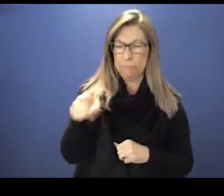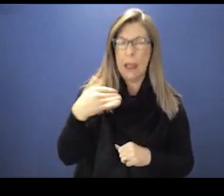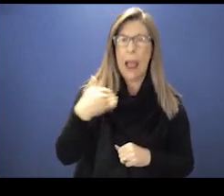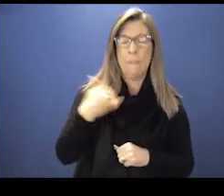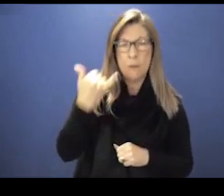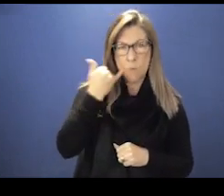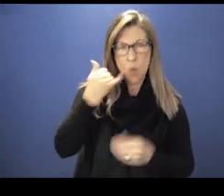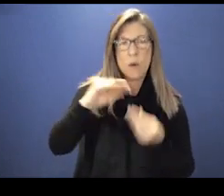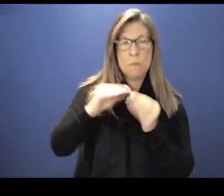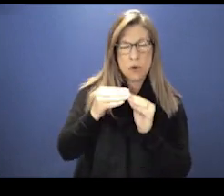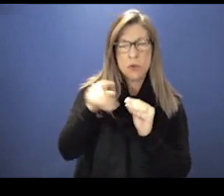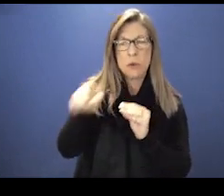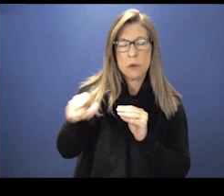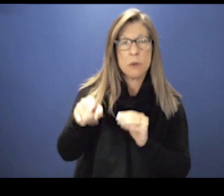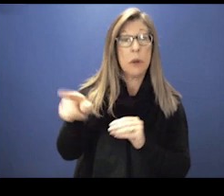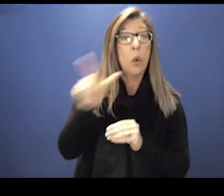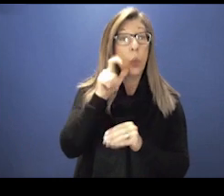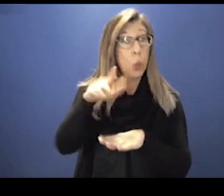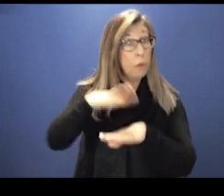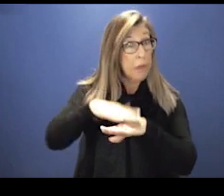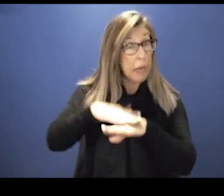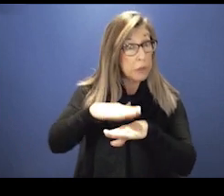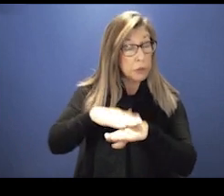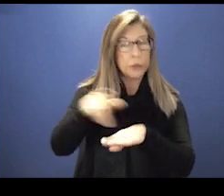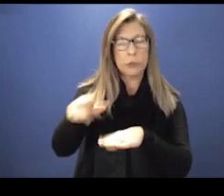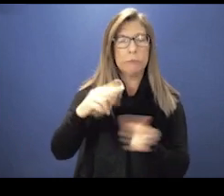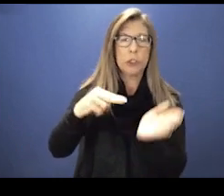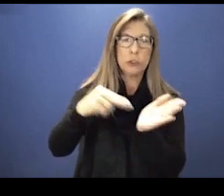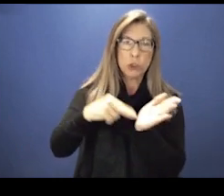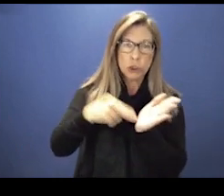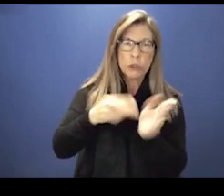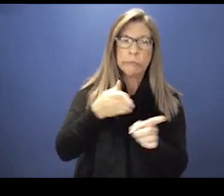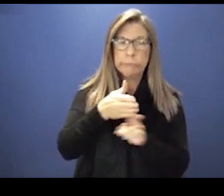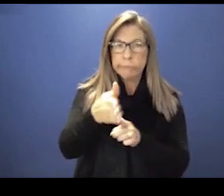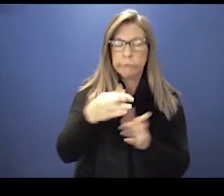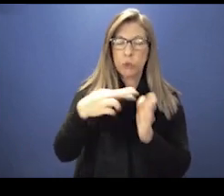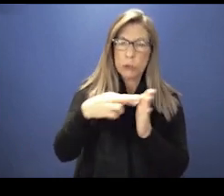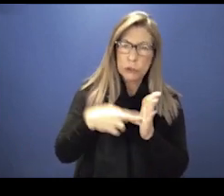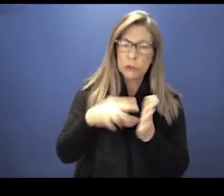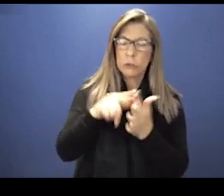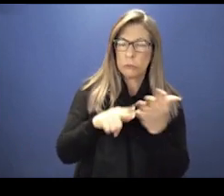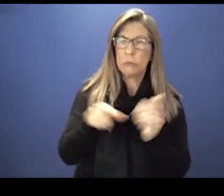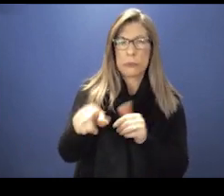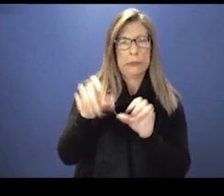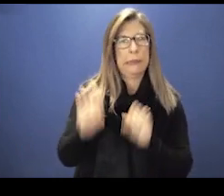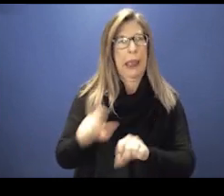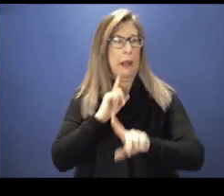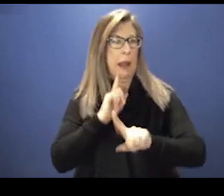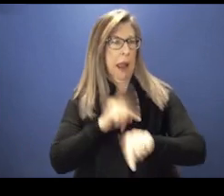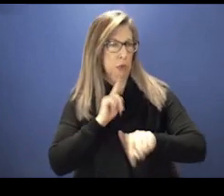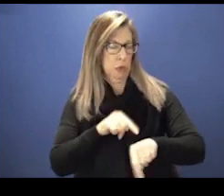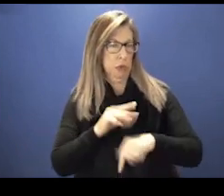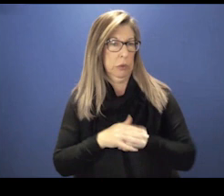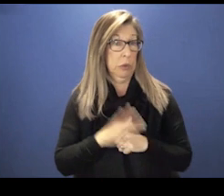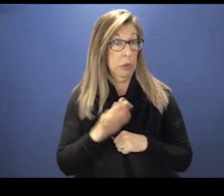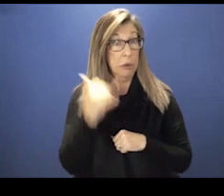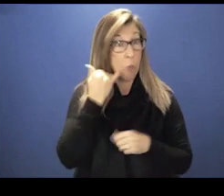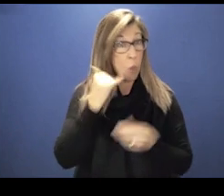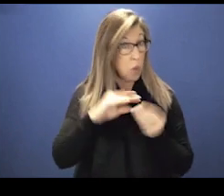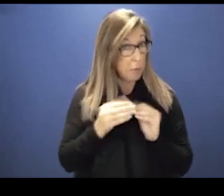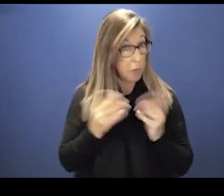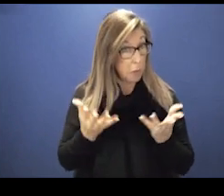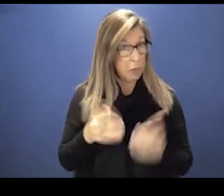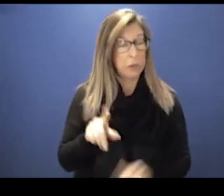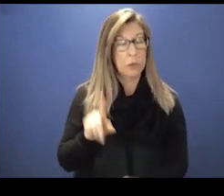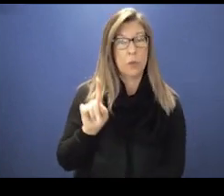dedicated line where medical advisors who are registered nurses answer calls from medical practitioners. Call